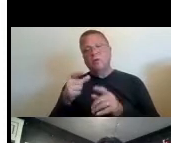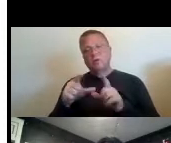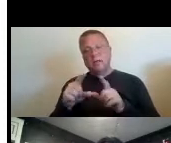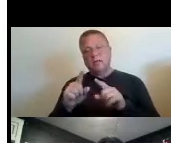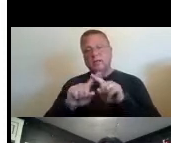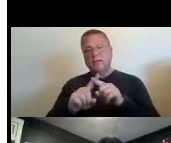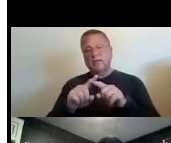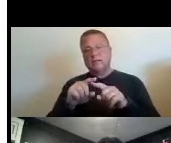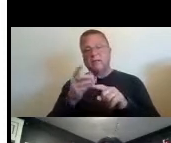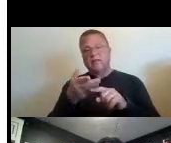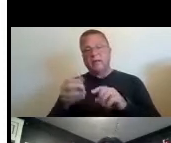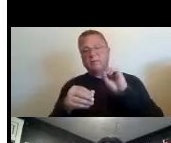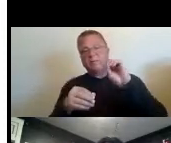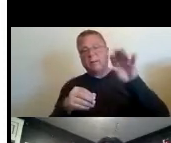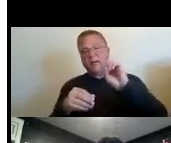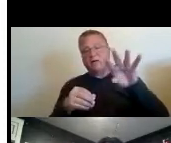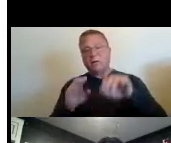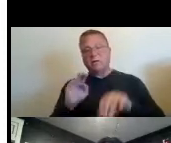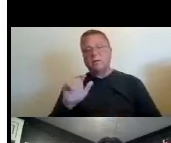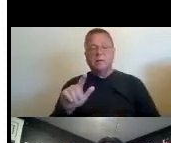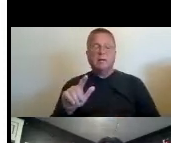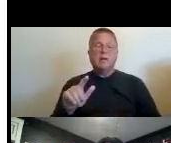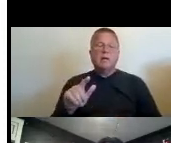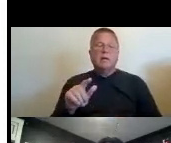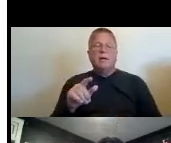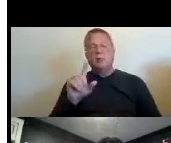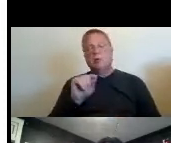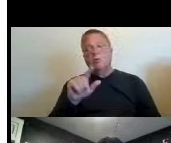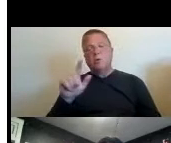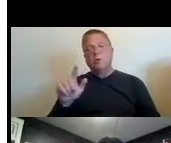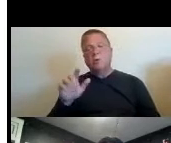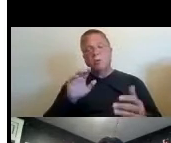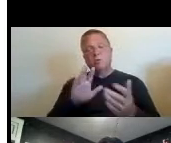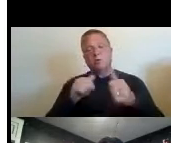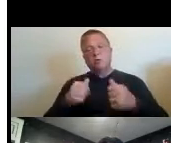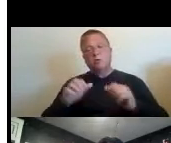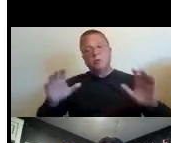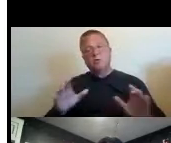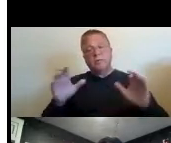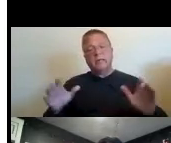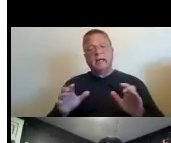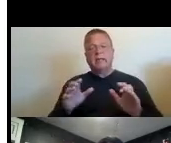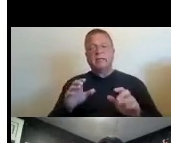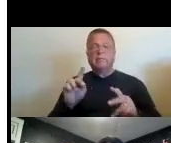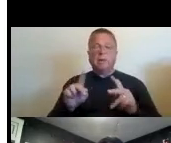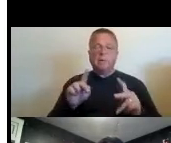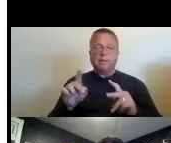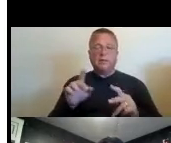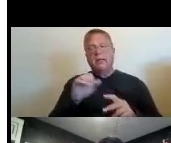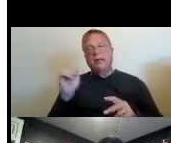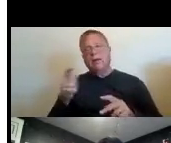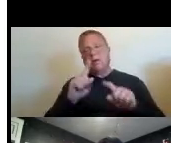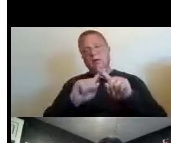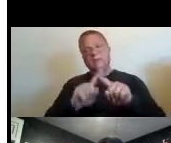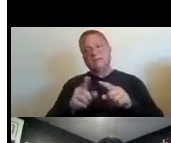our 2021 campaign approach, we're trying to engage communities and members of the public using our city staff and all of these different